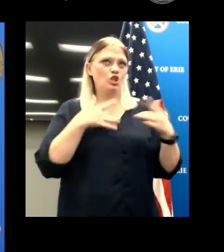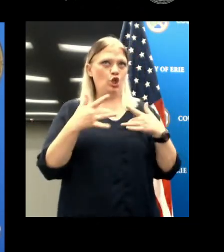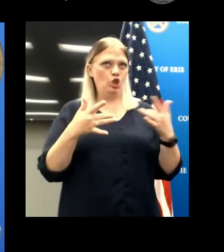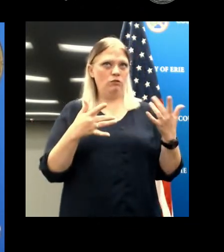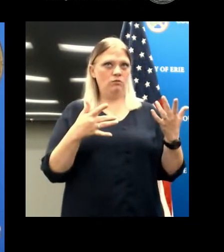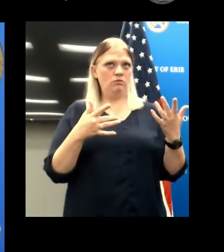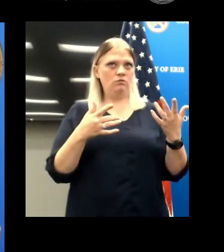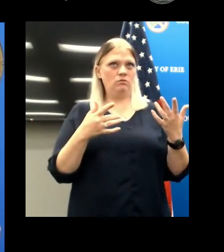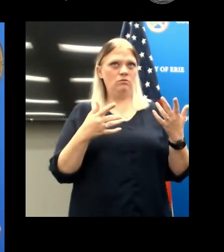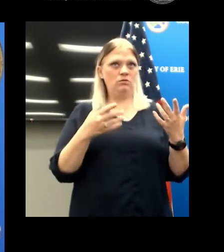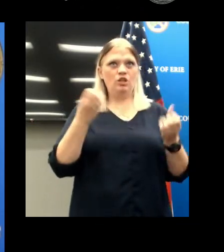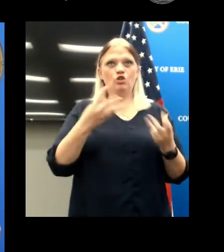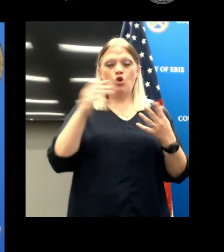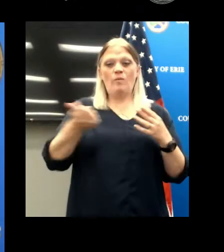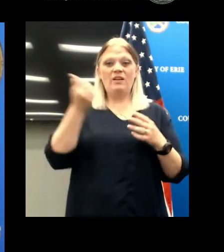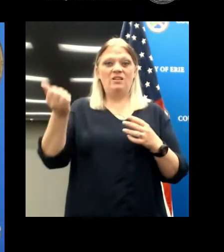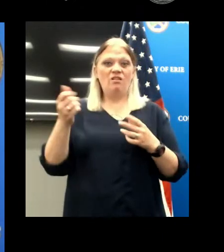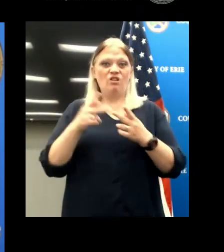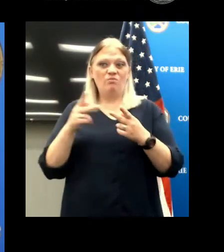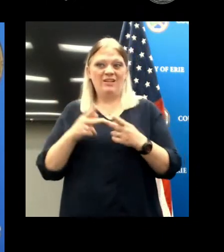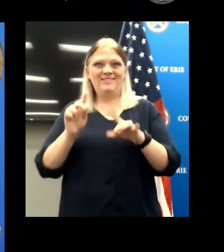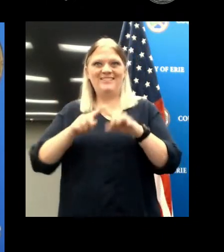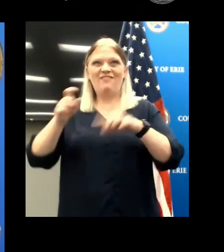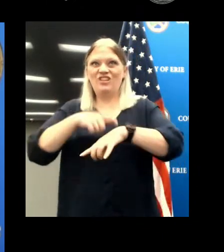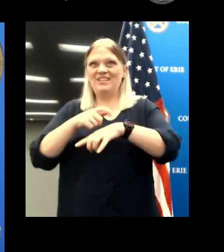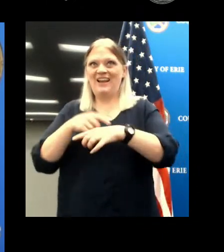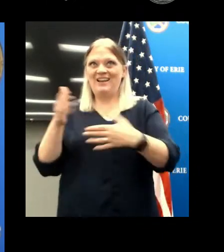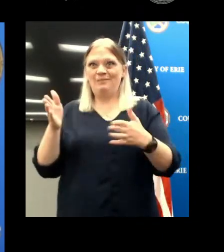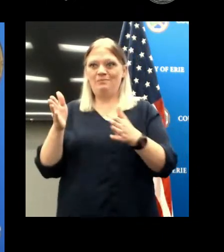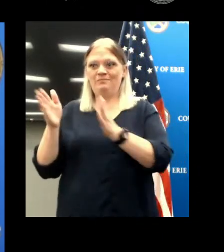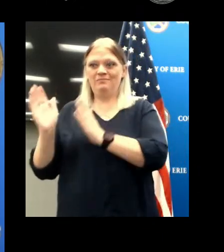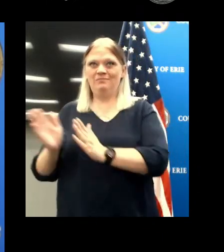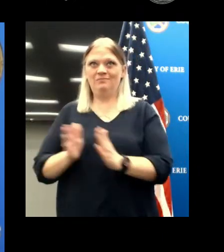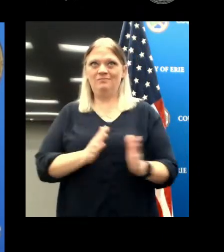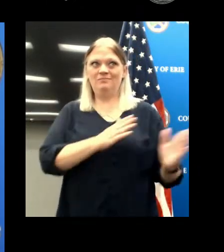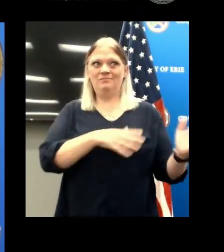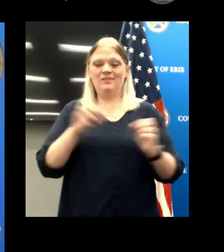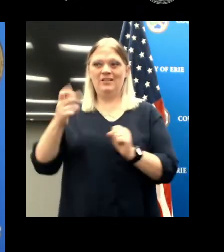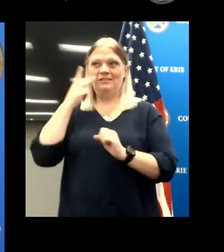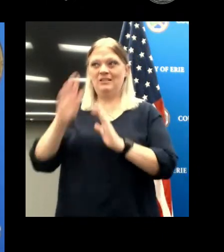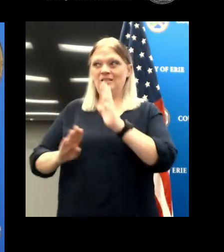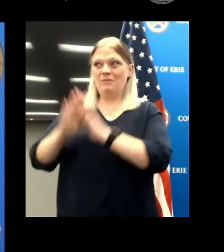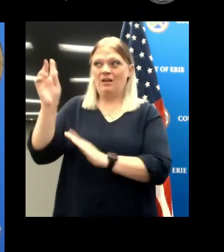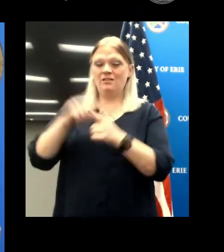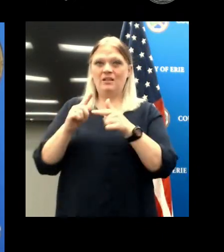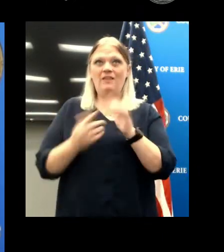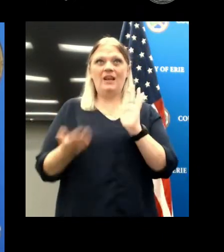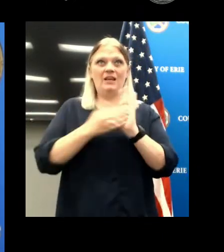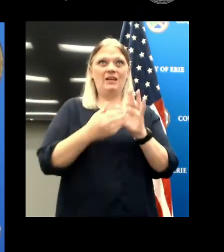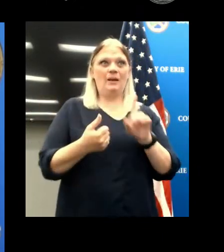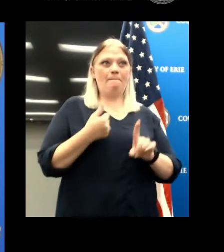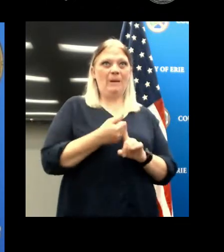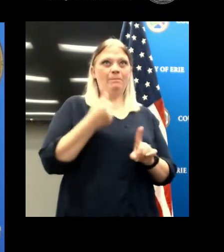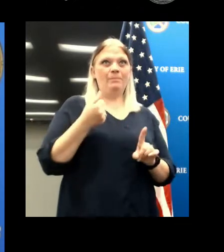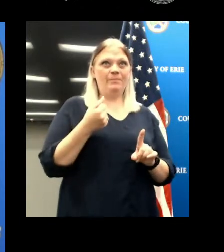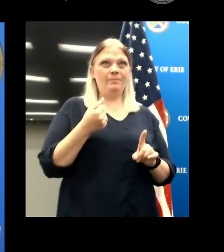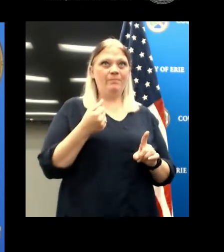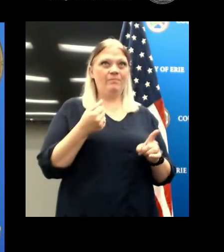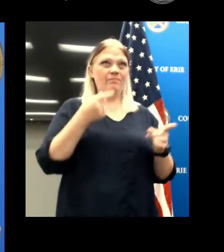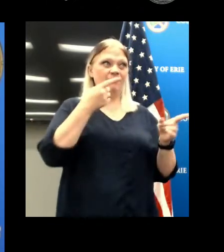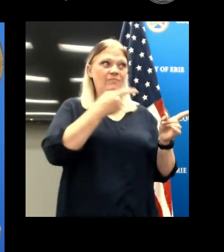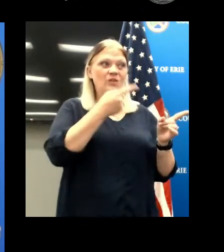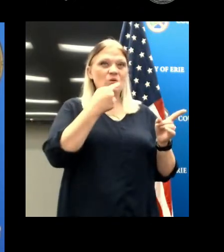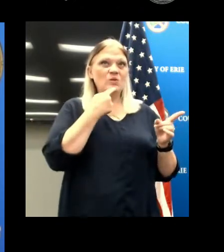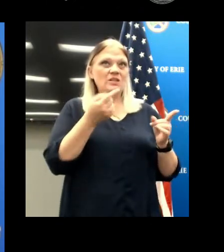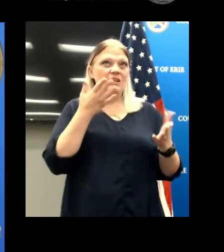fact that so many other places are in a different timeline than us and seeing spikes that could come back around and hit us again? Because I know you referenced that